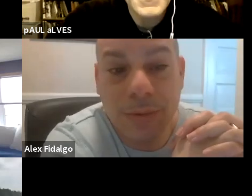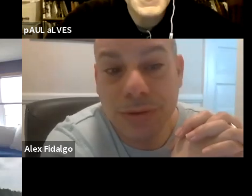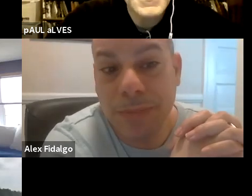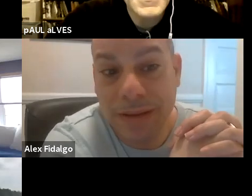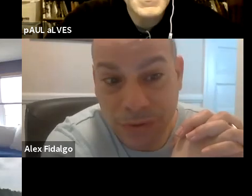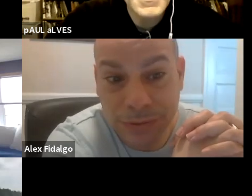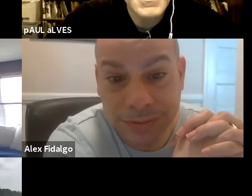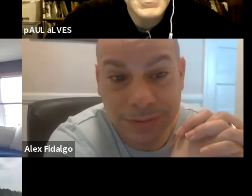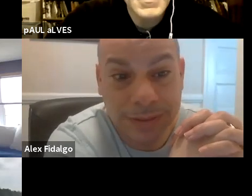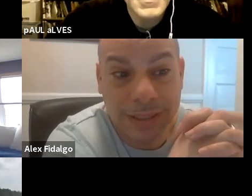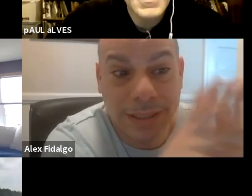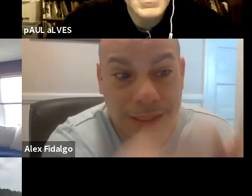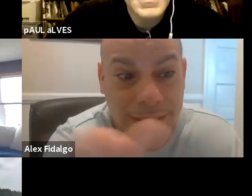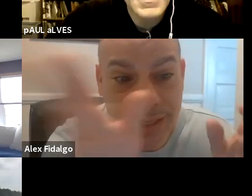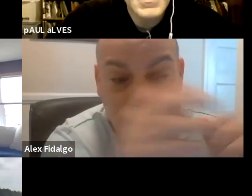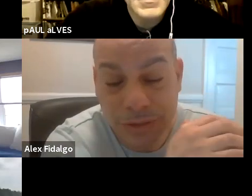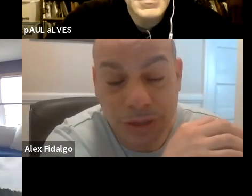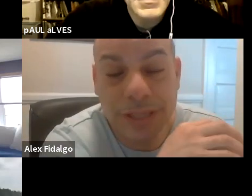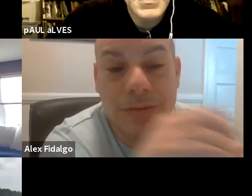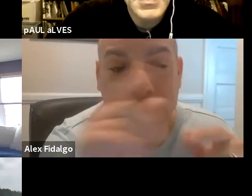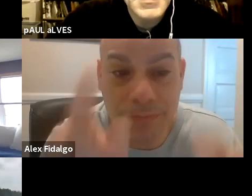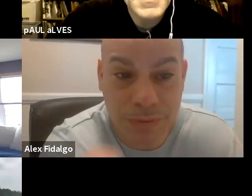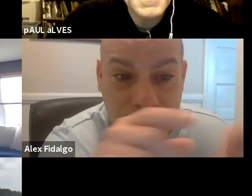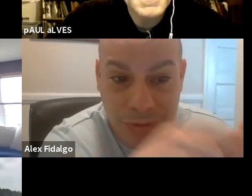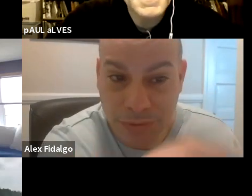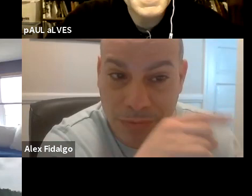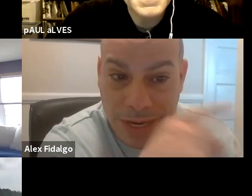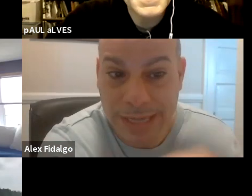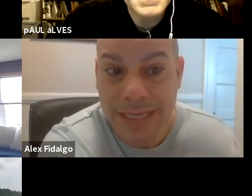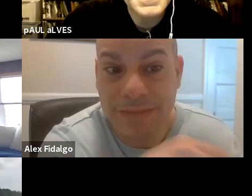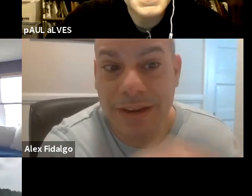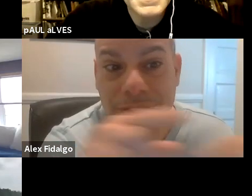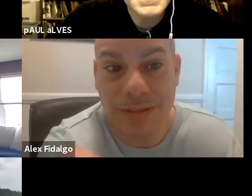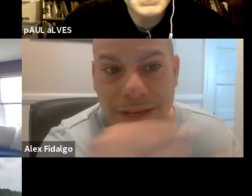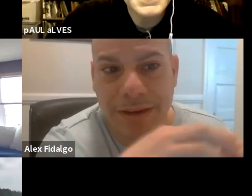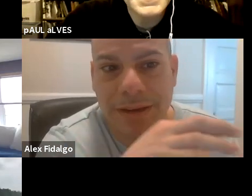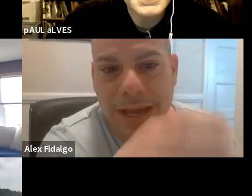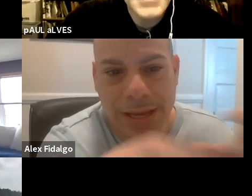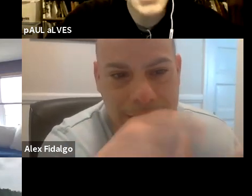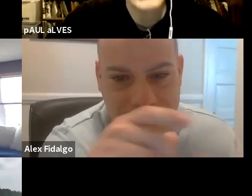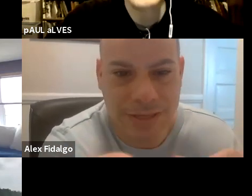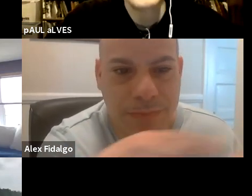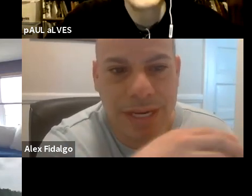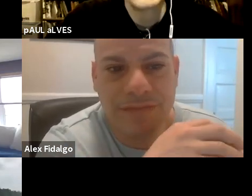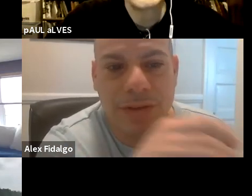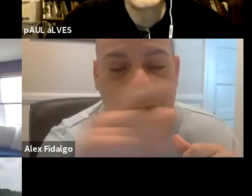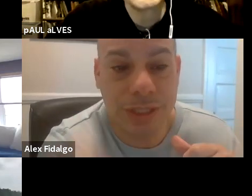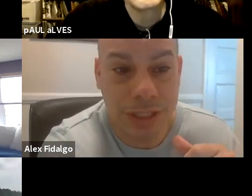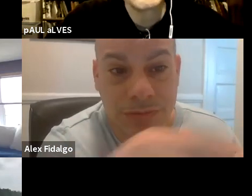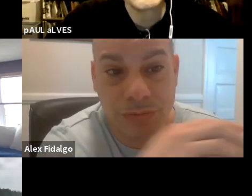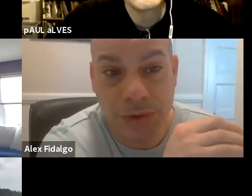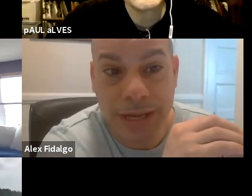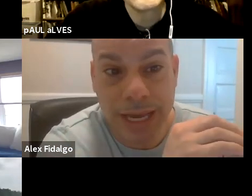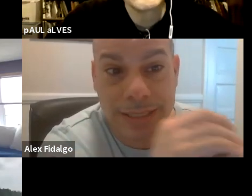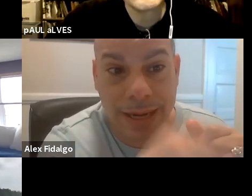that I was on my phone and then I turned into my computer. So when I leave there to there, it takes a minute for the